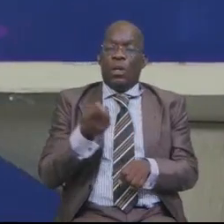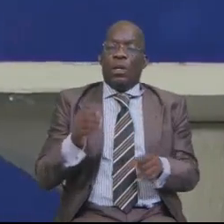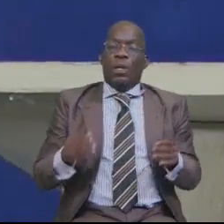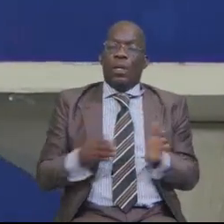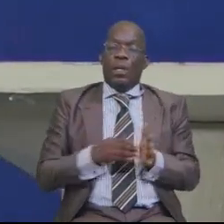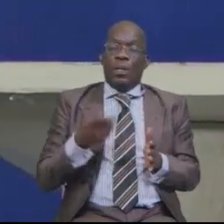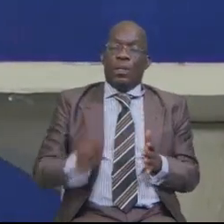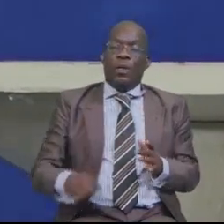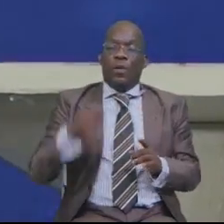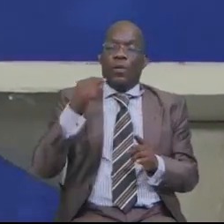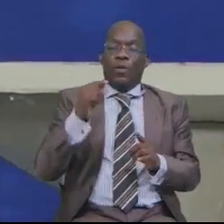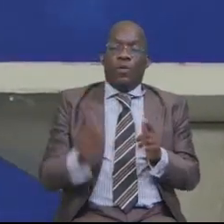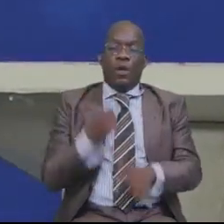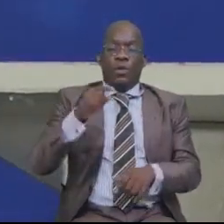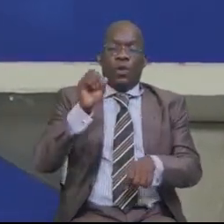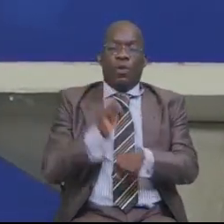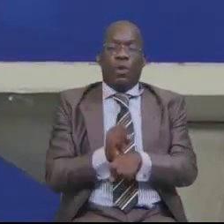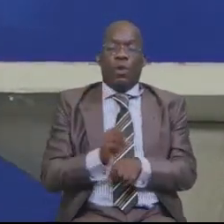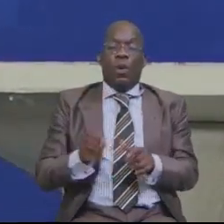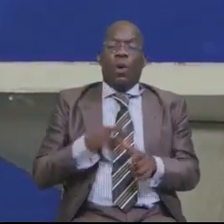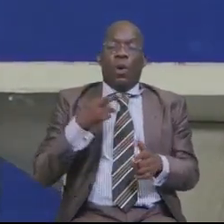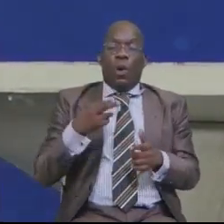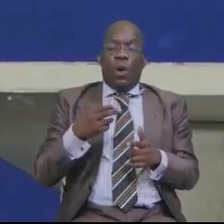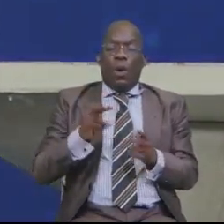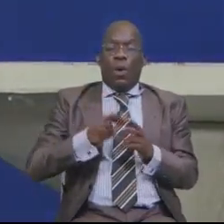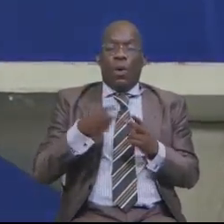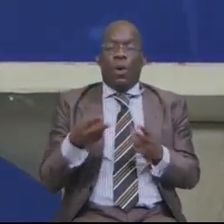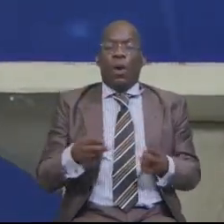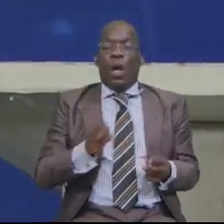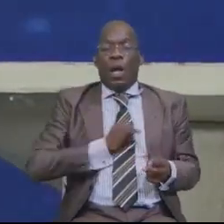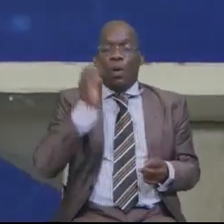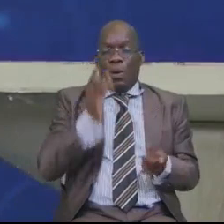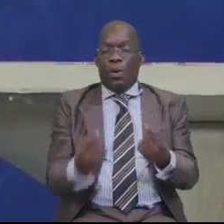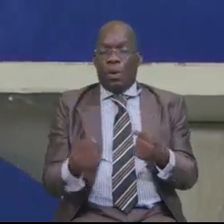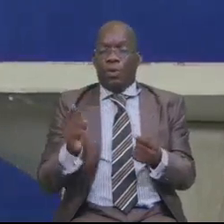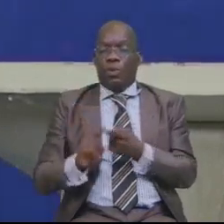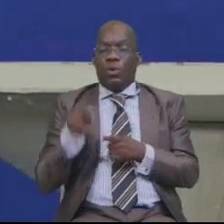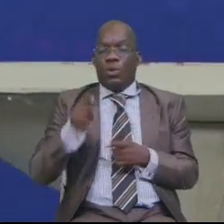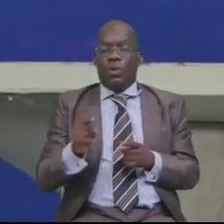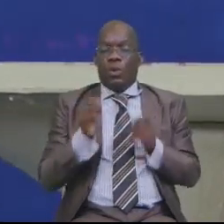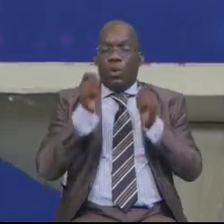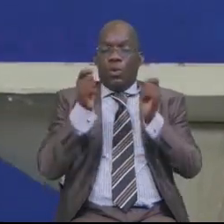works, or else I will come to thee quickly and will remove